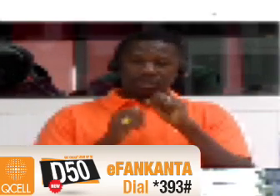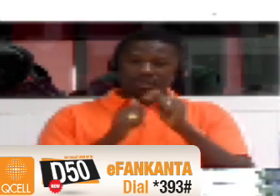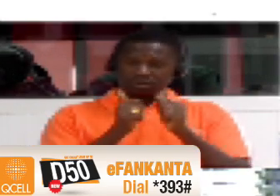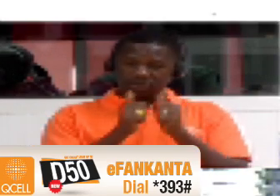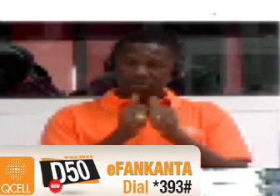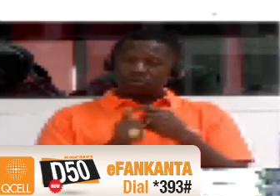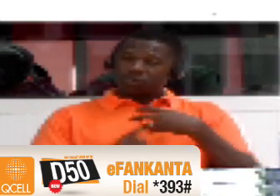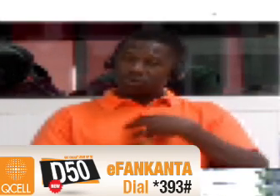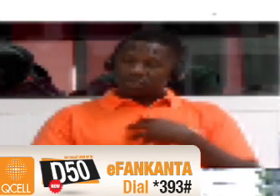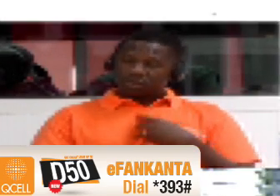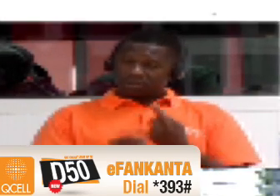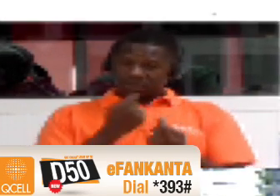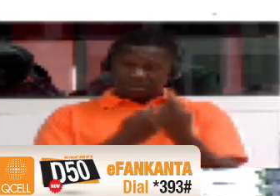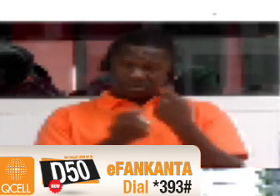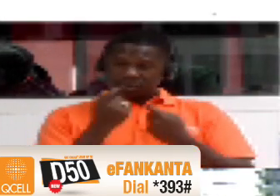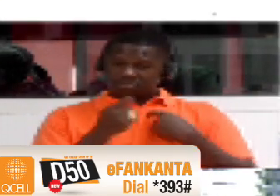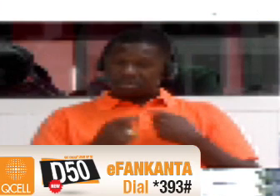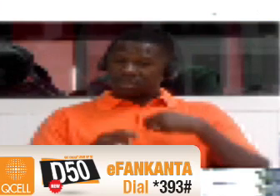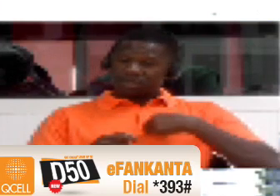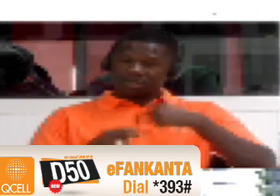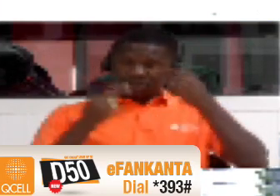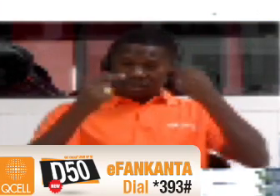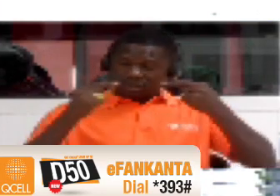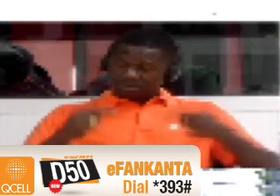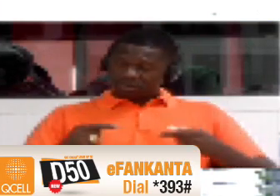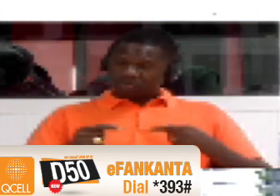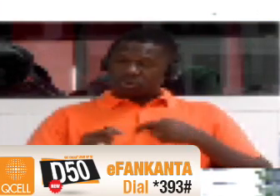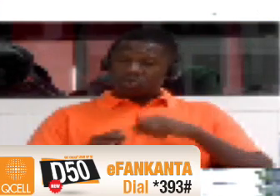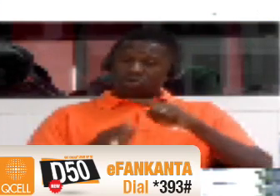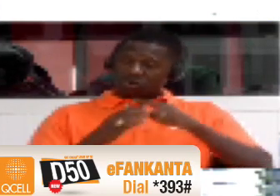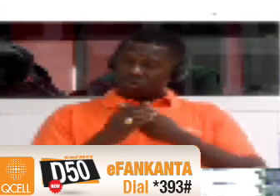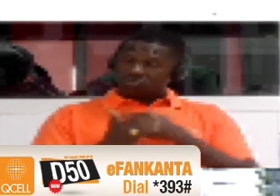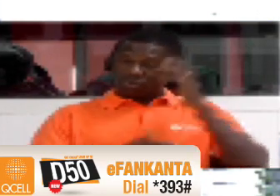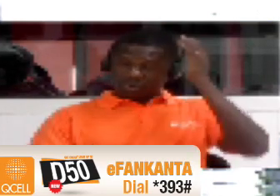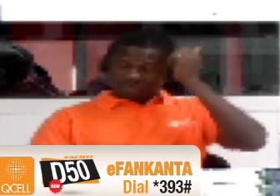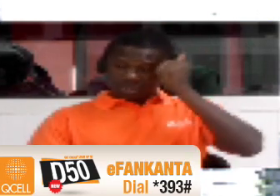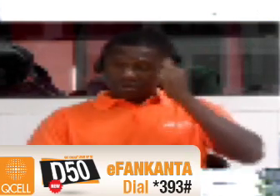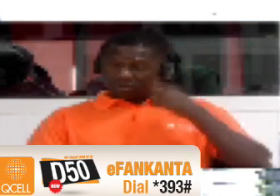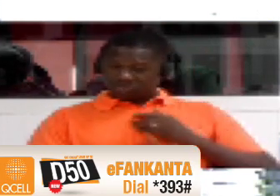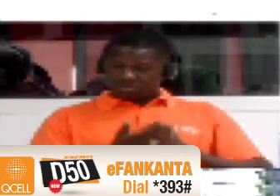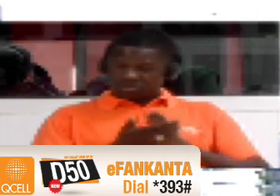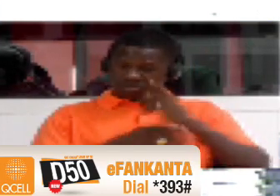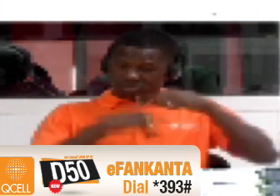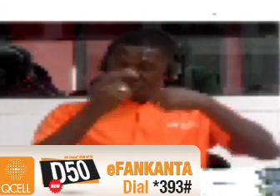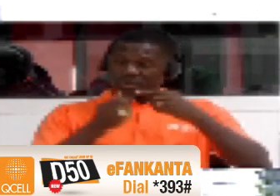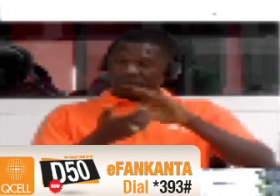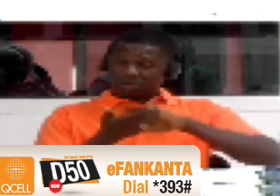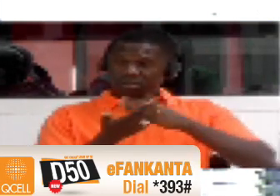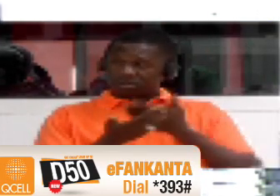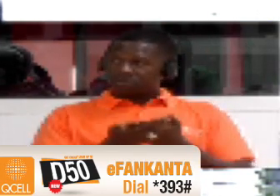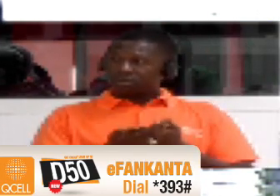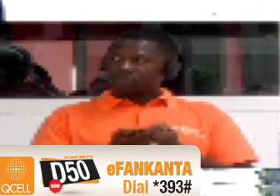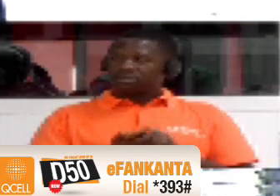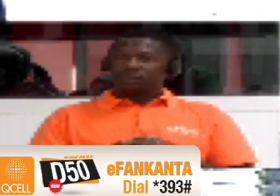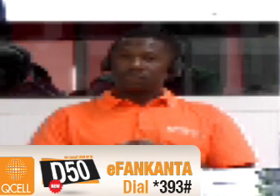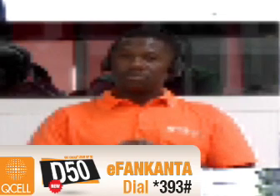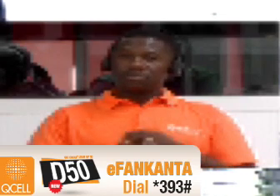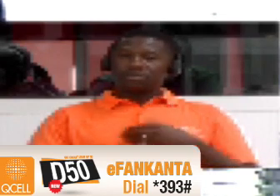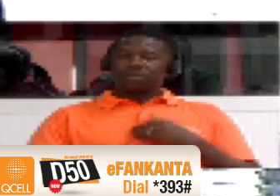to repeat my statements, or do you understand, and would you like to proceed now with the interpretation?